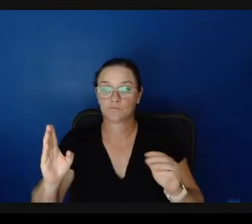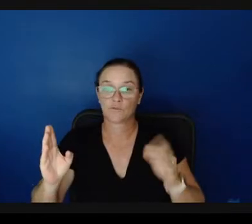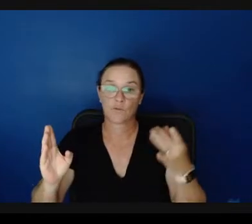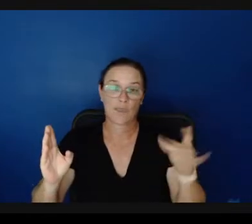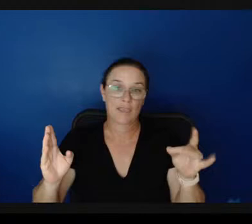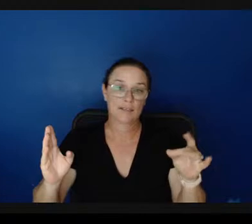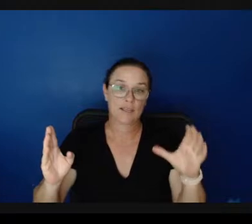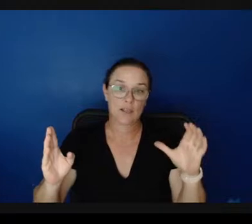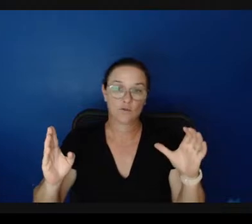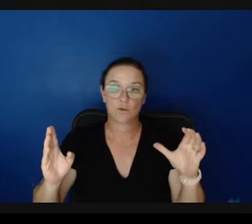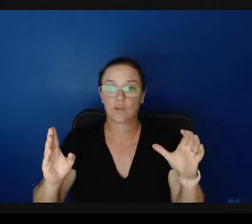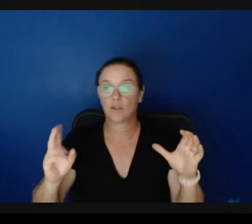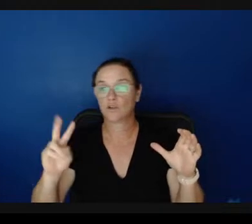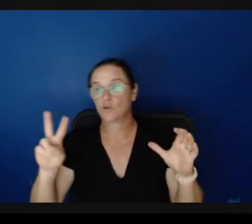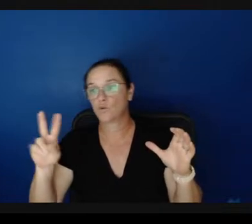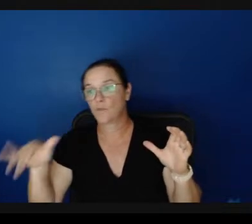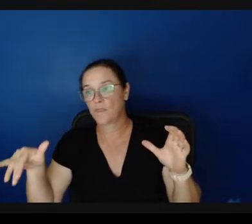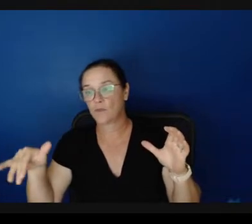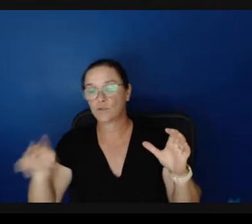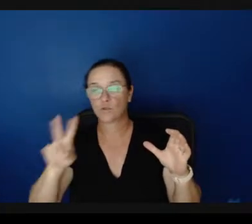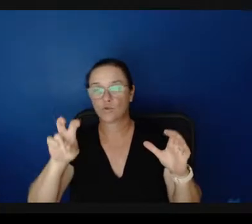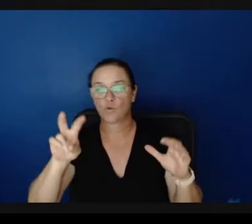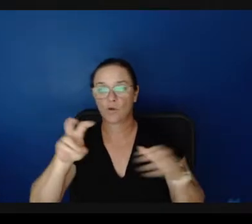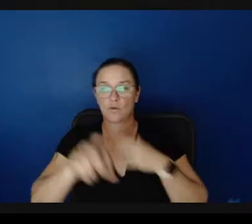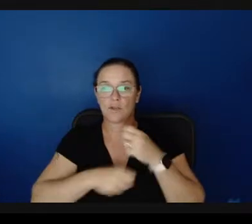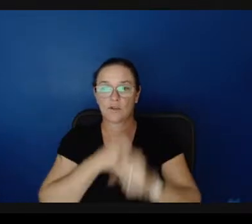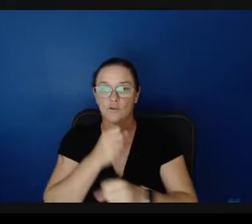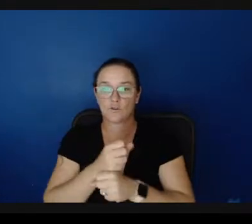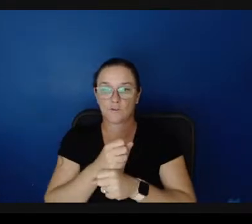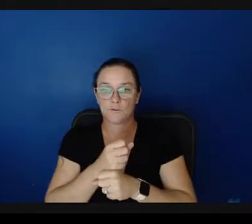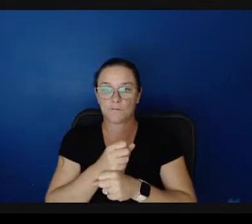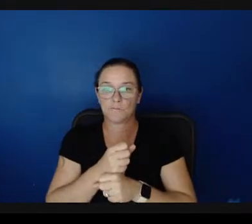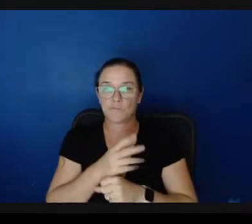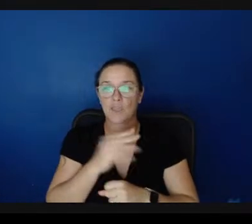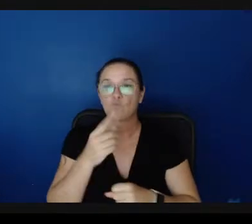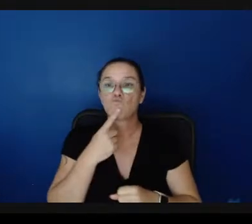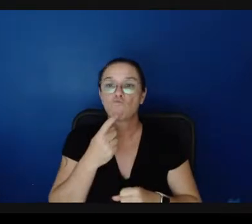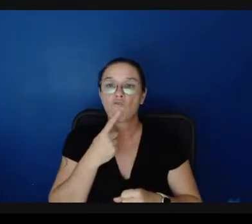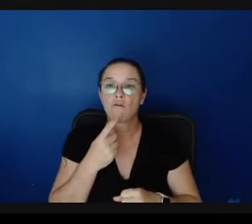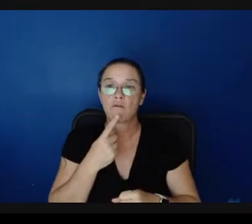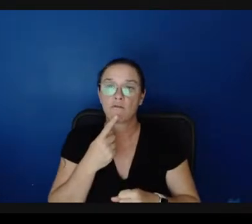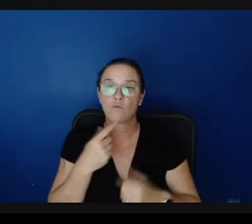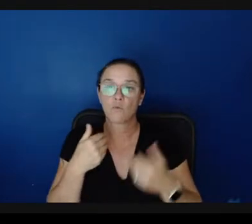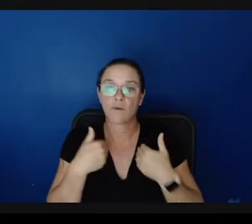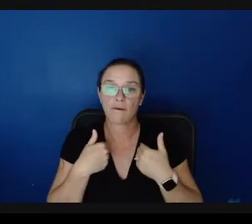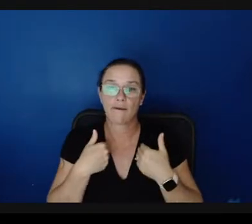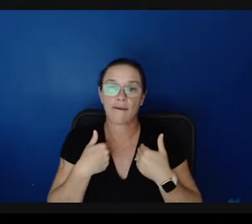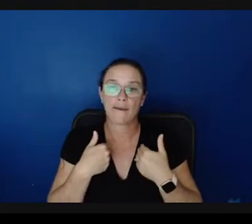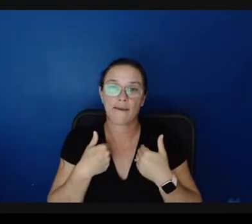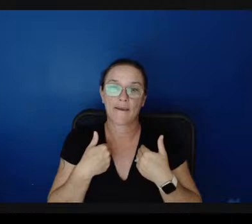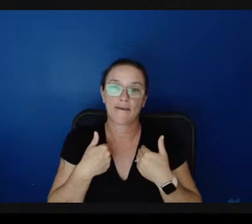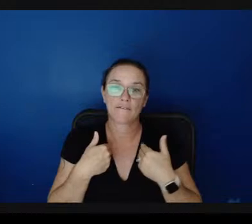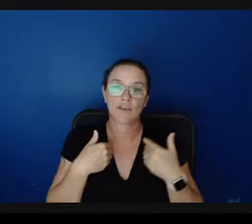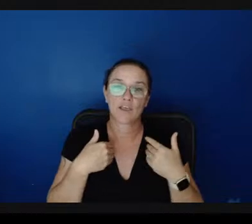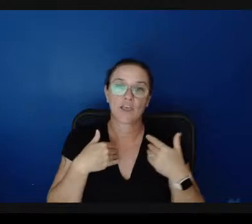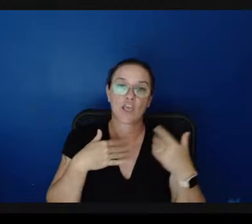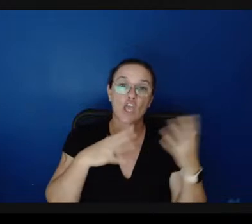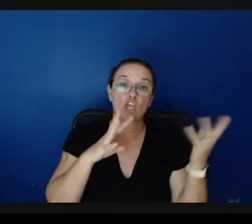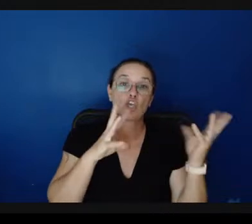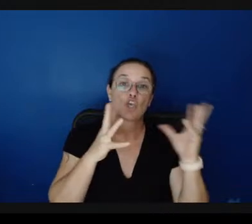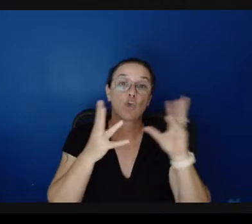to the year 2000, 200 years there. And in red, we have now cumulative magma